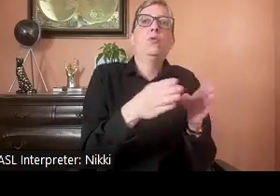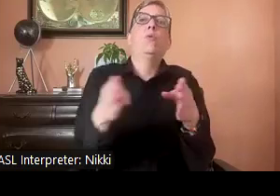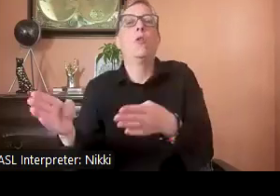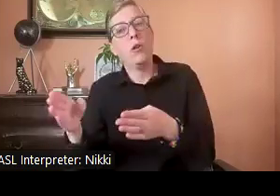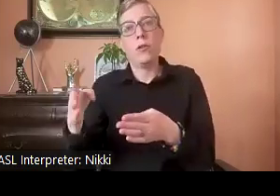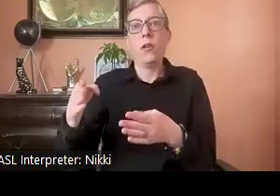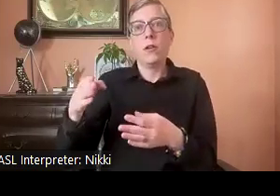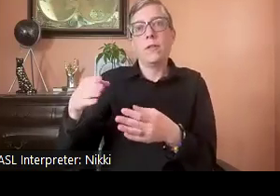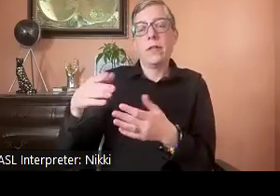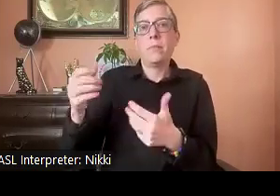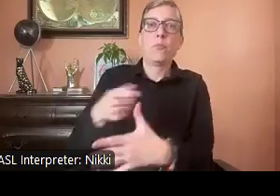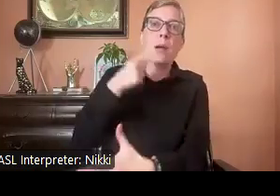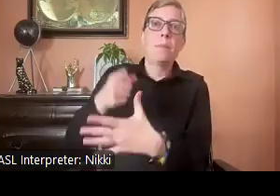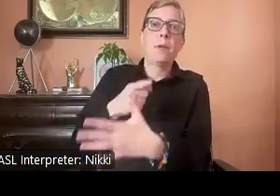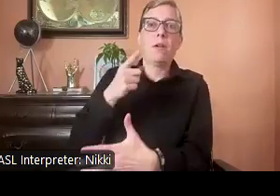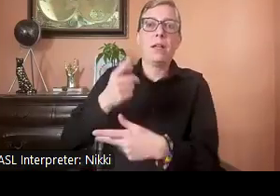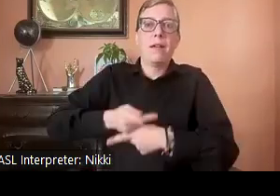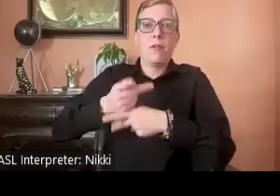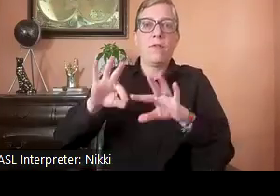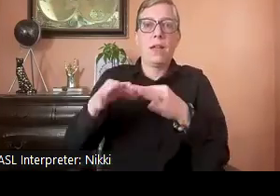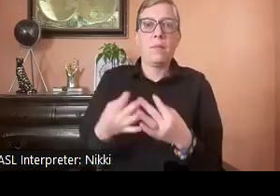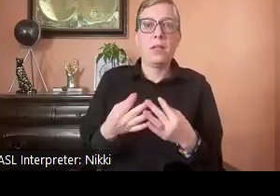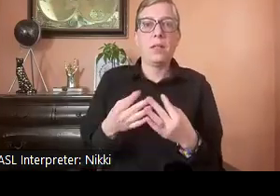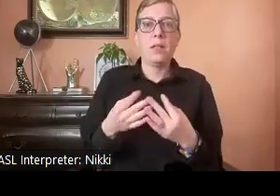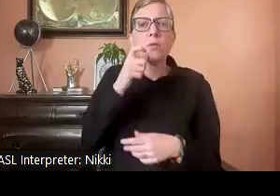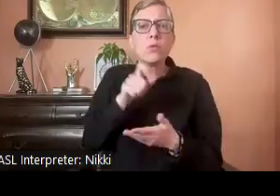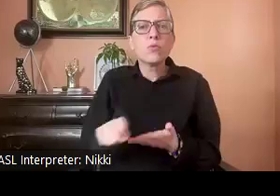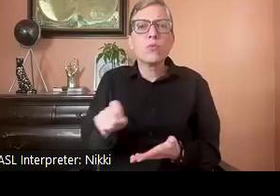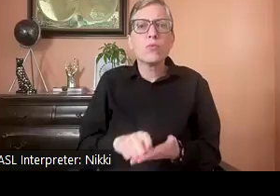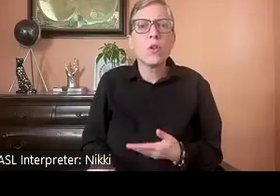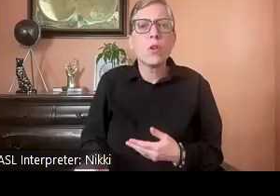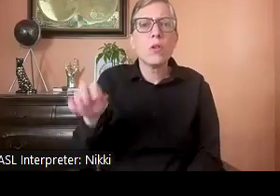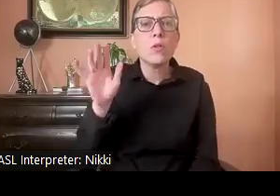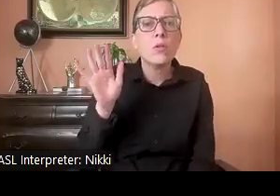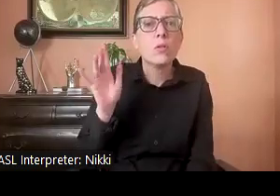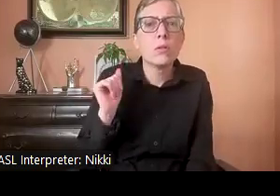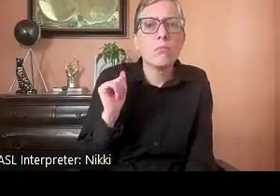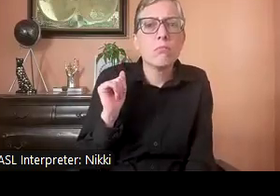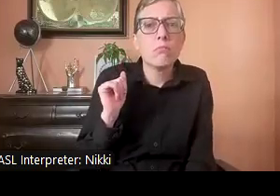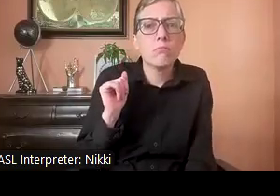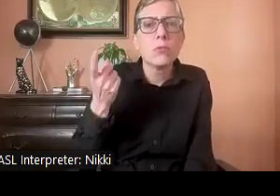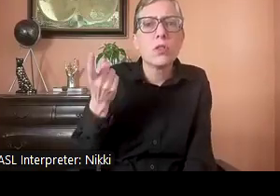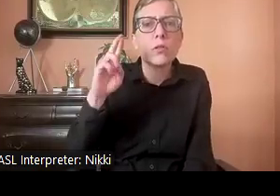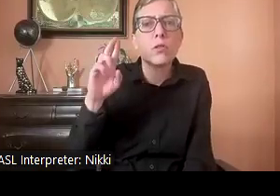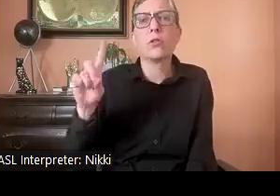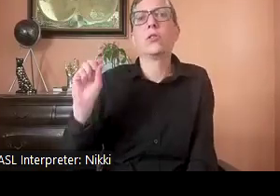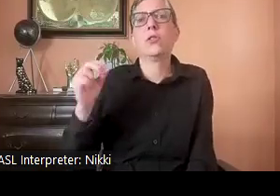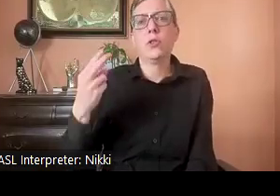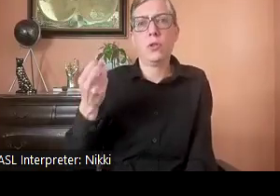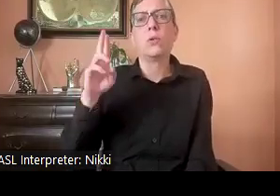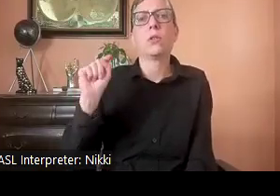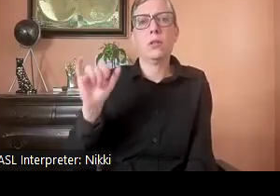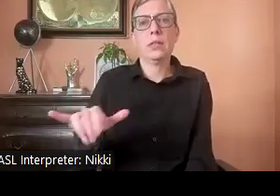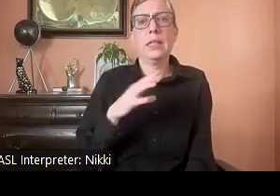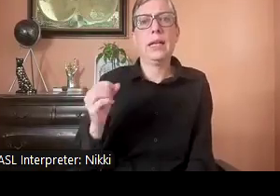was written by Bill Doherty and Mac Baird. I think they were at Iowa at that time. So they were in Iowa